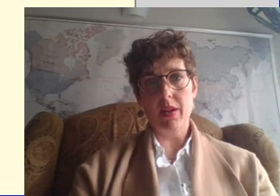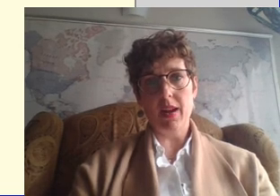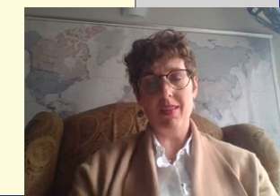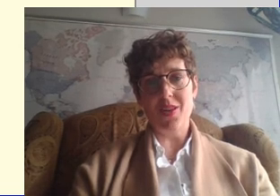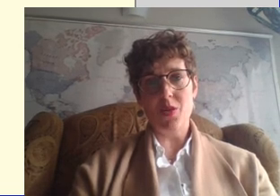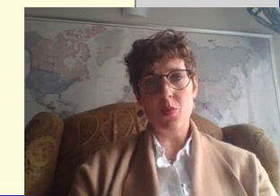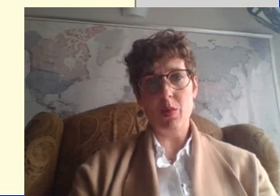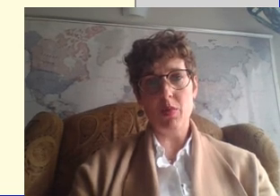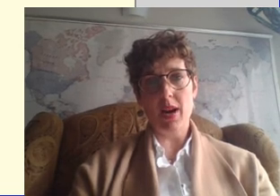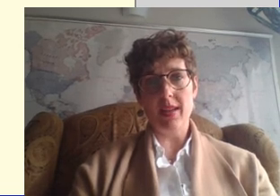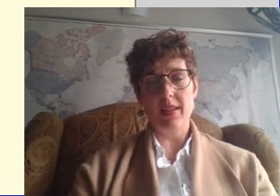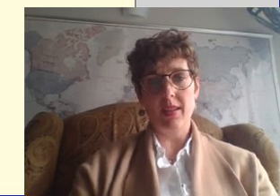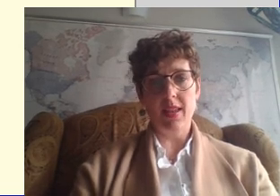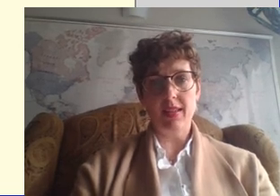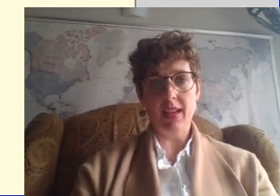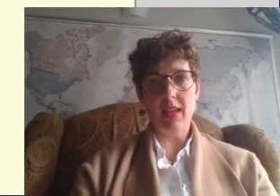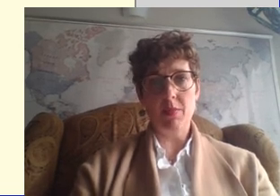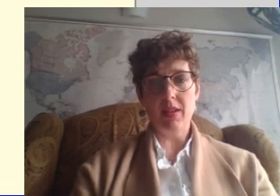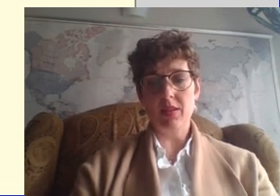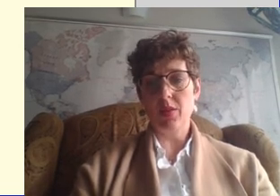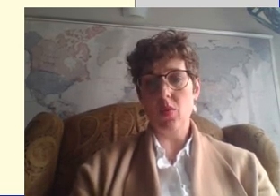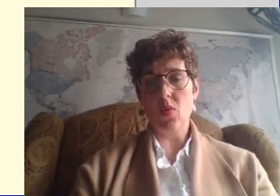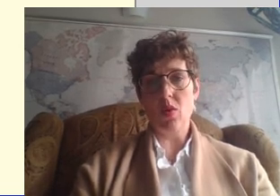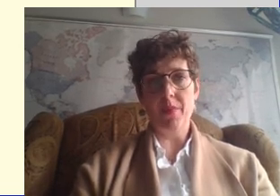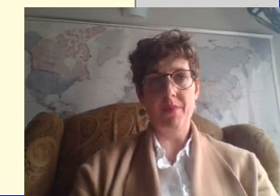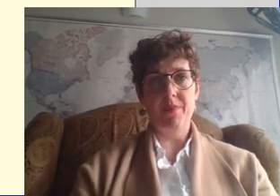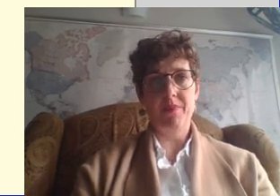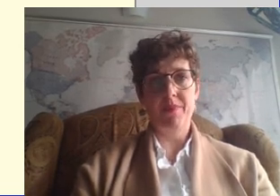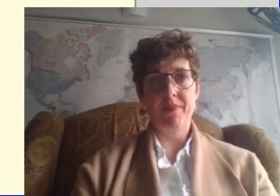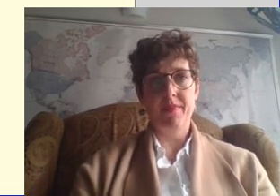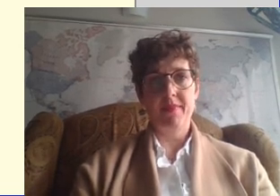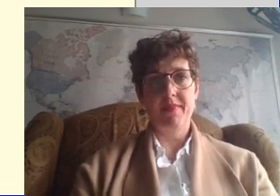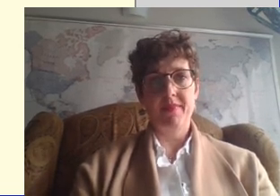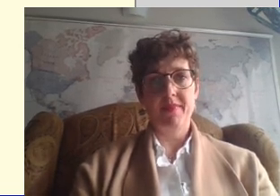We'll put it right there. Oh, we were right. The things that keep us warm.